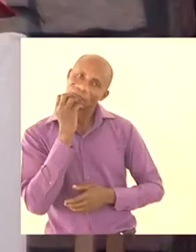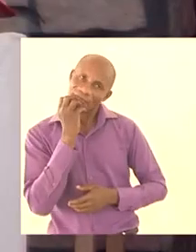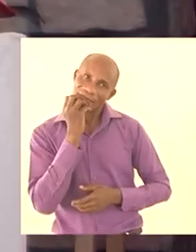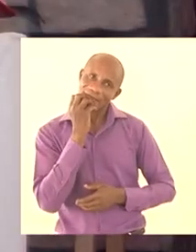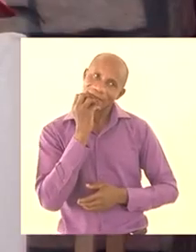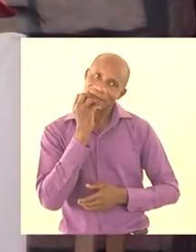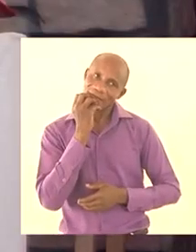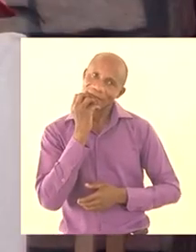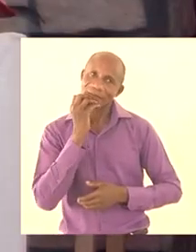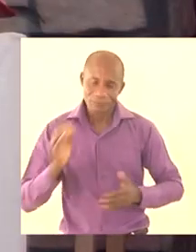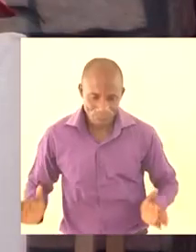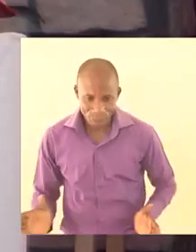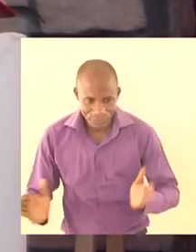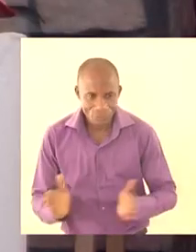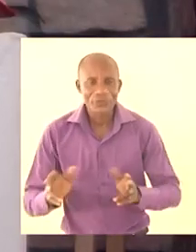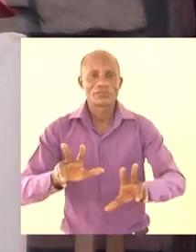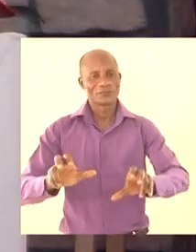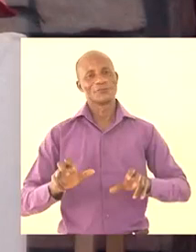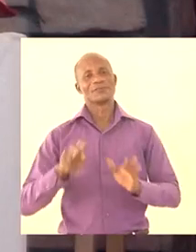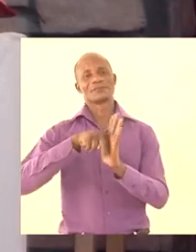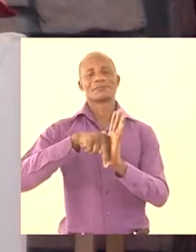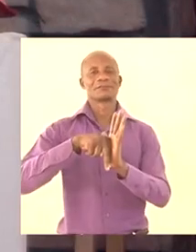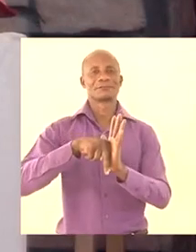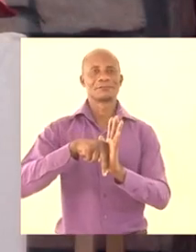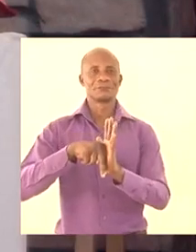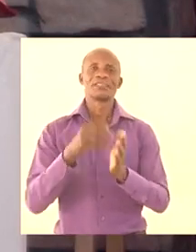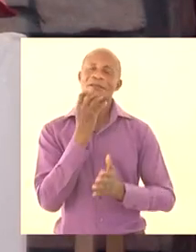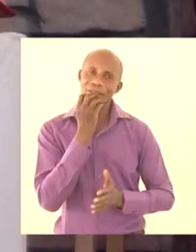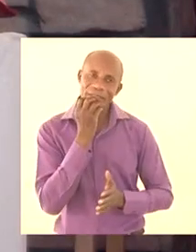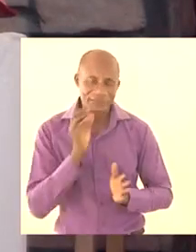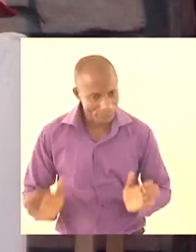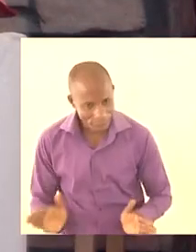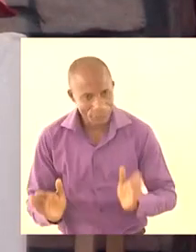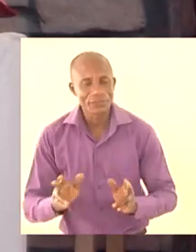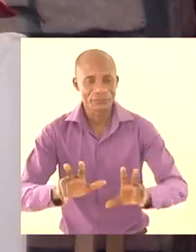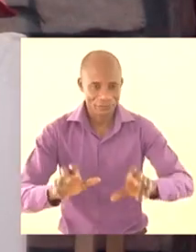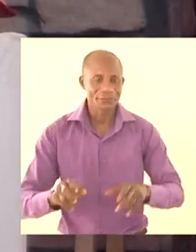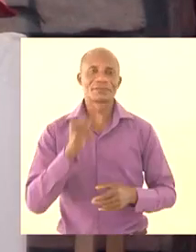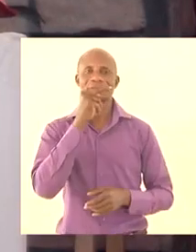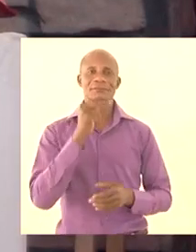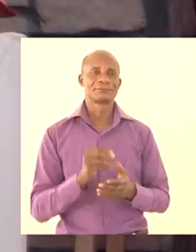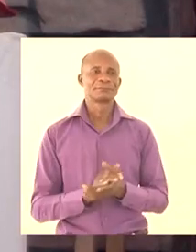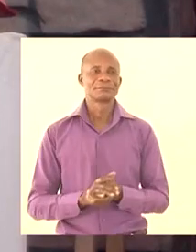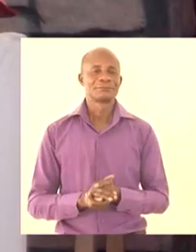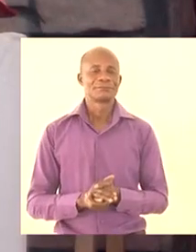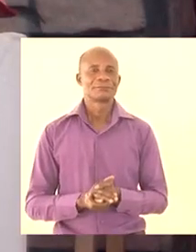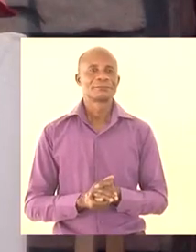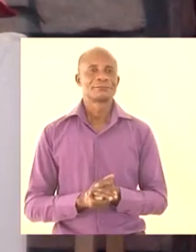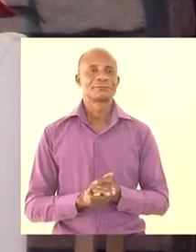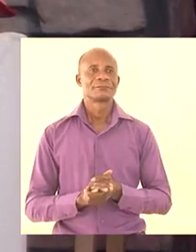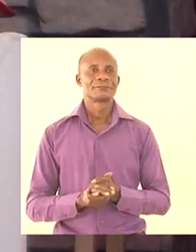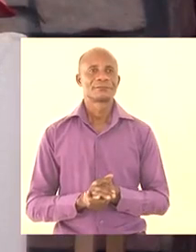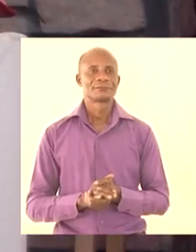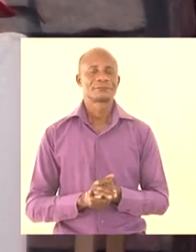fuels covetousness, right? Greed fuels covetousness. Yes?